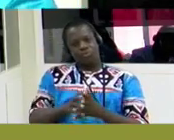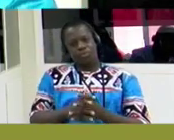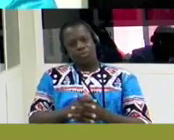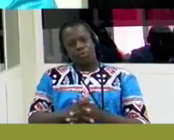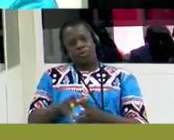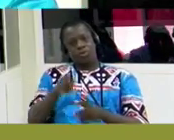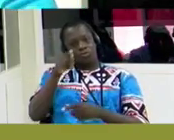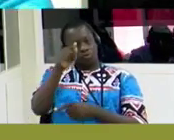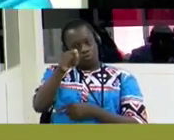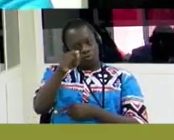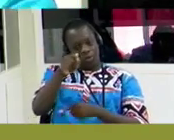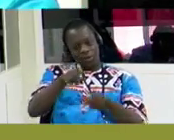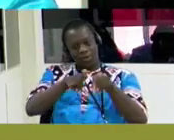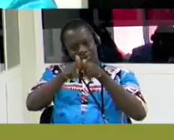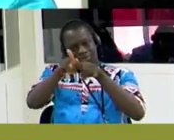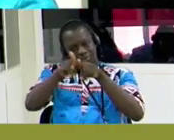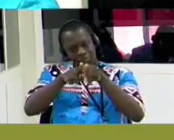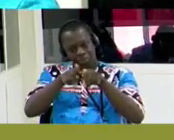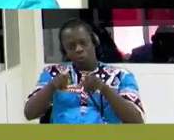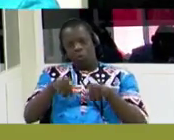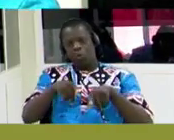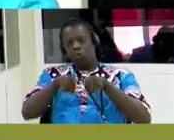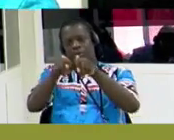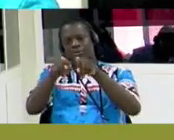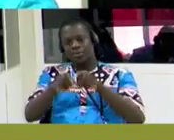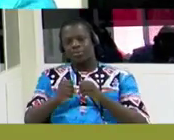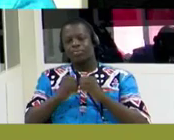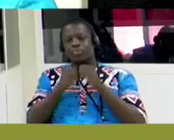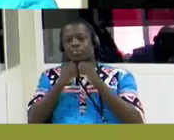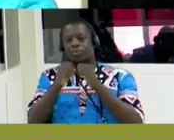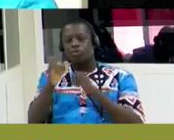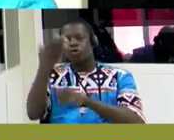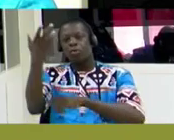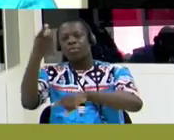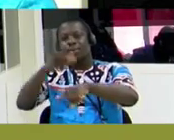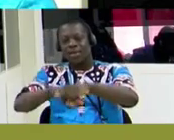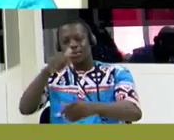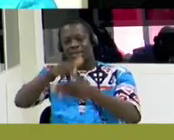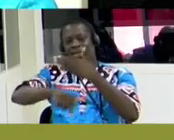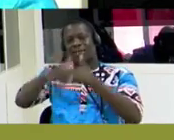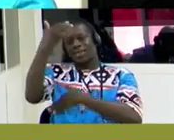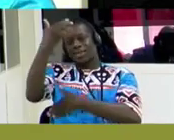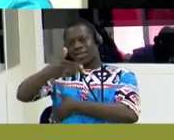to you in relation to Sana sometime in